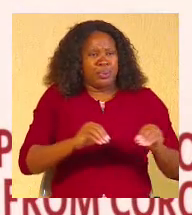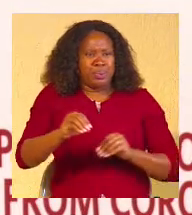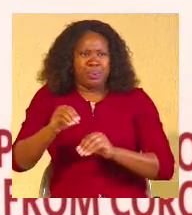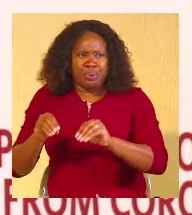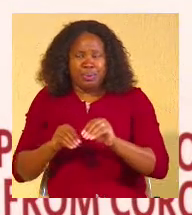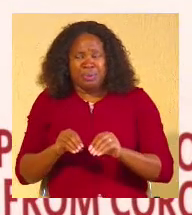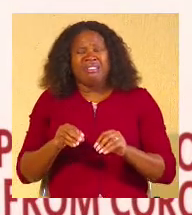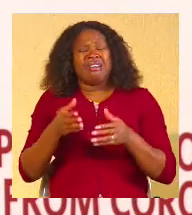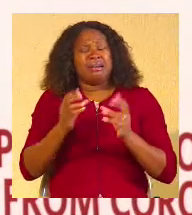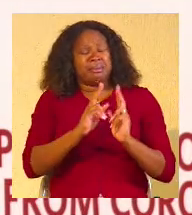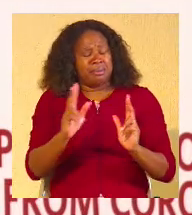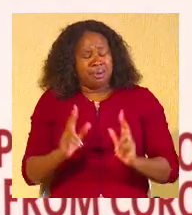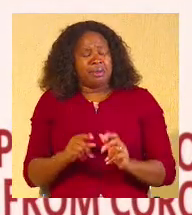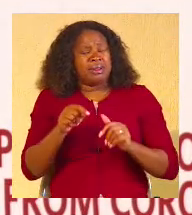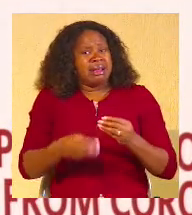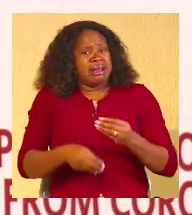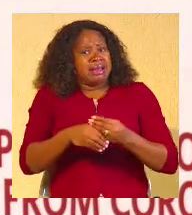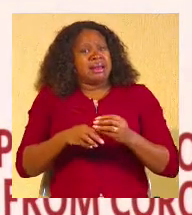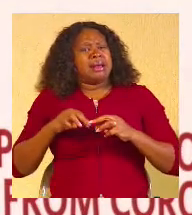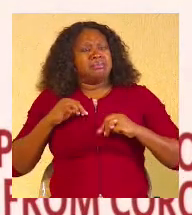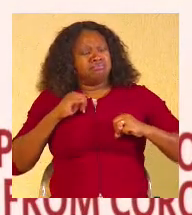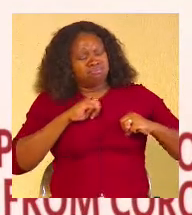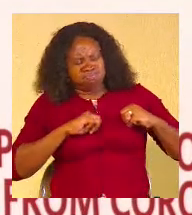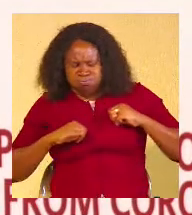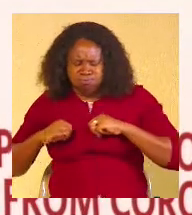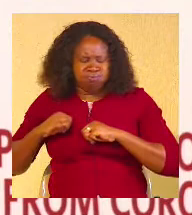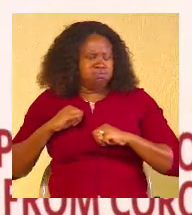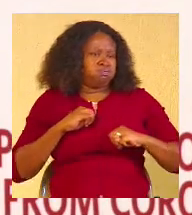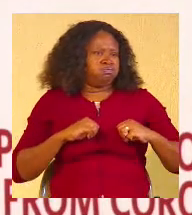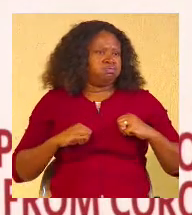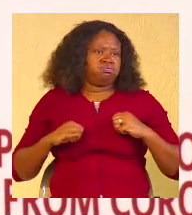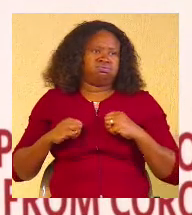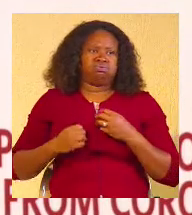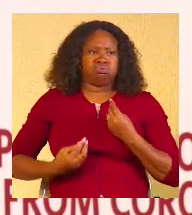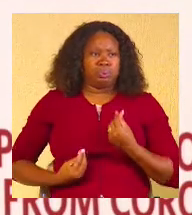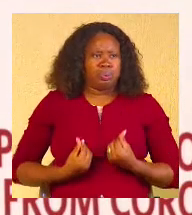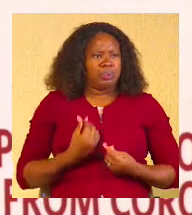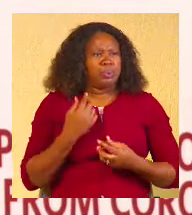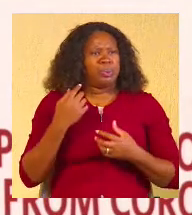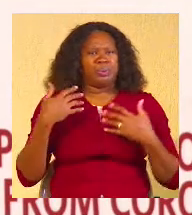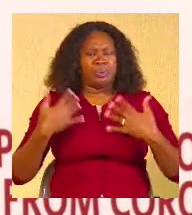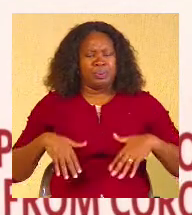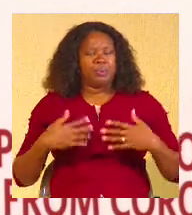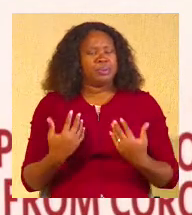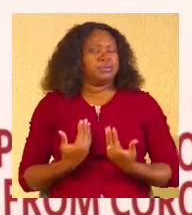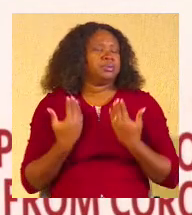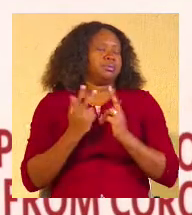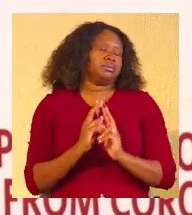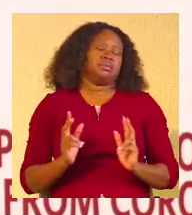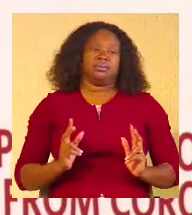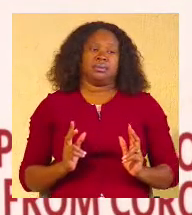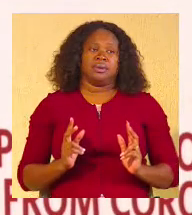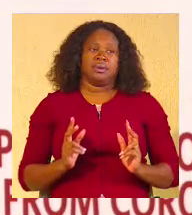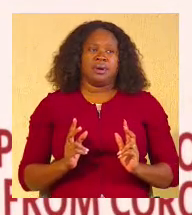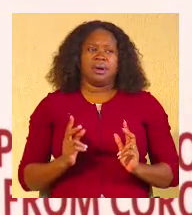may lead to additional emotional unrest and anxieties among young people.